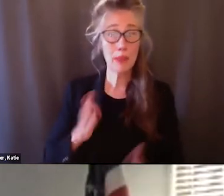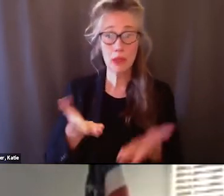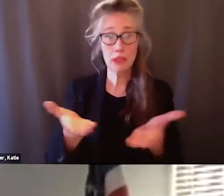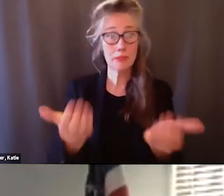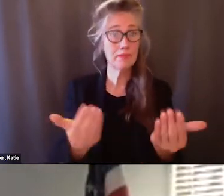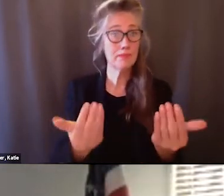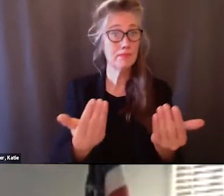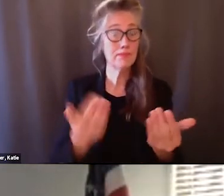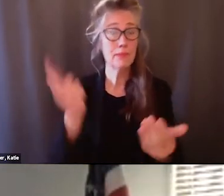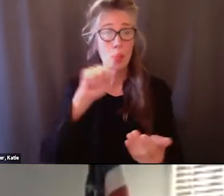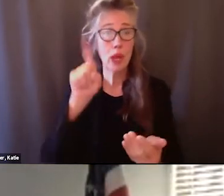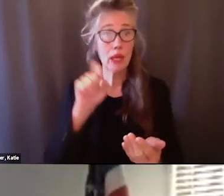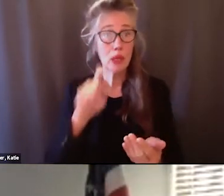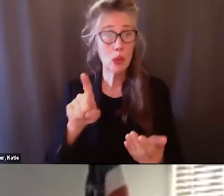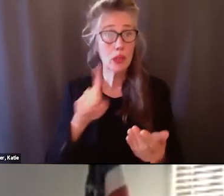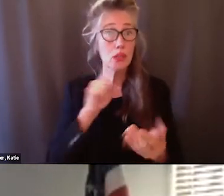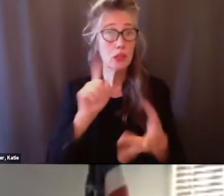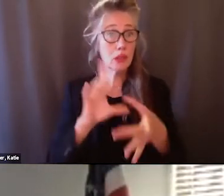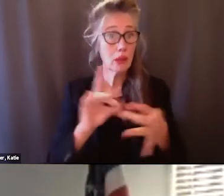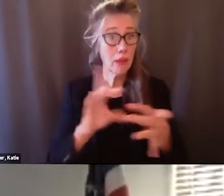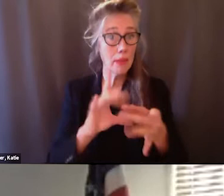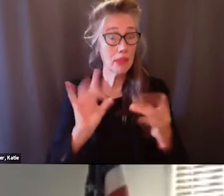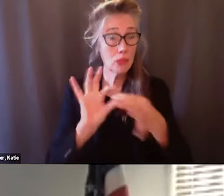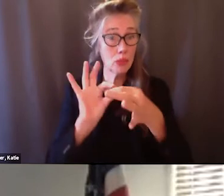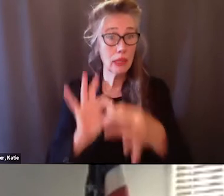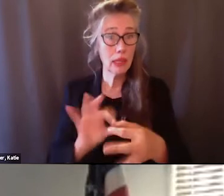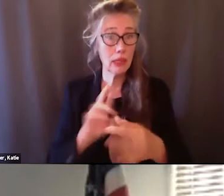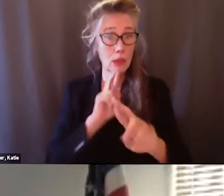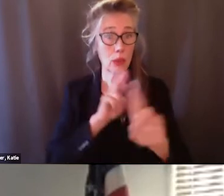this report today?